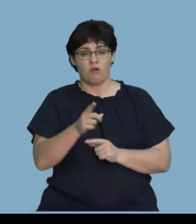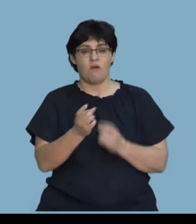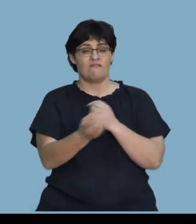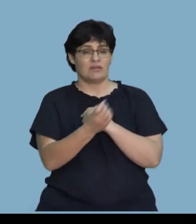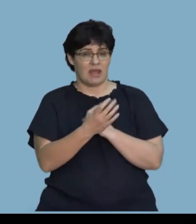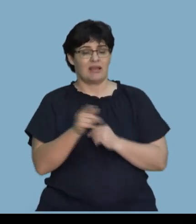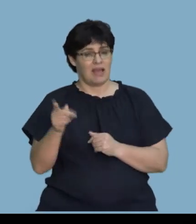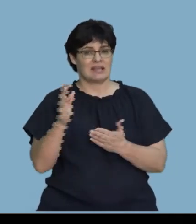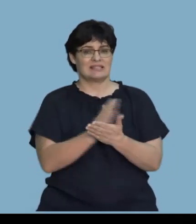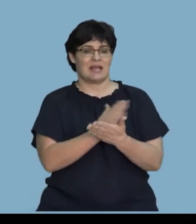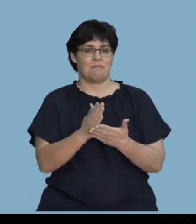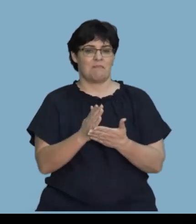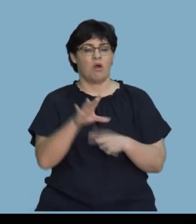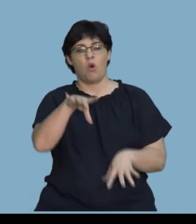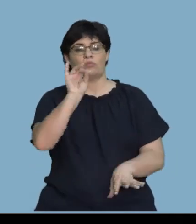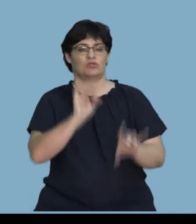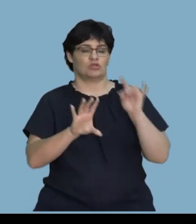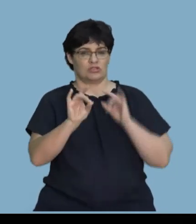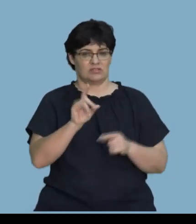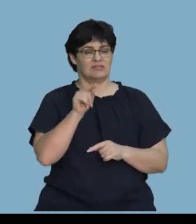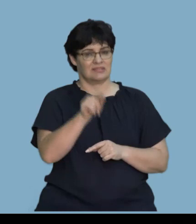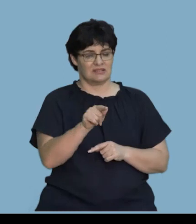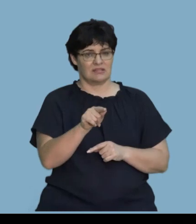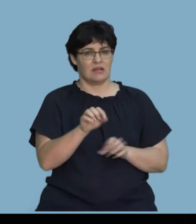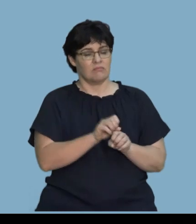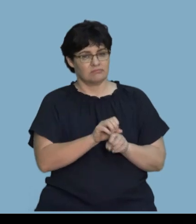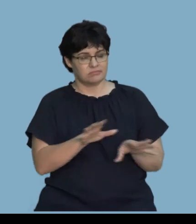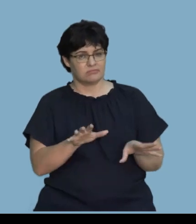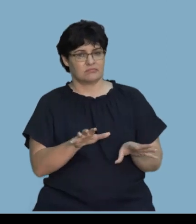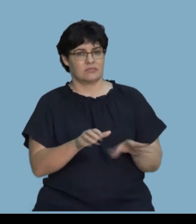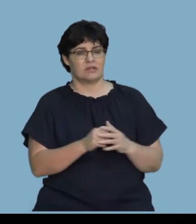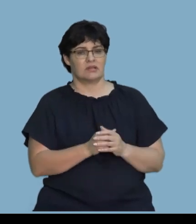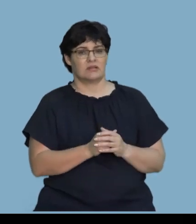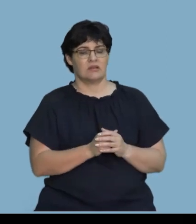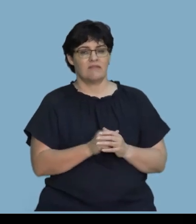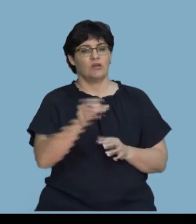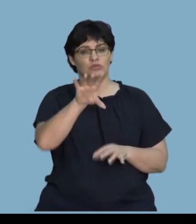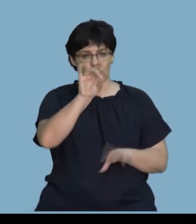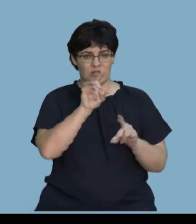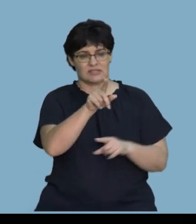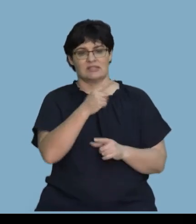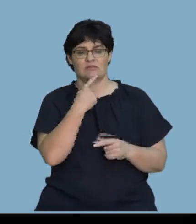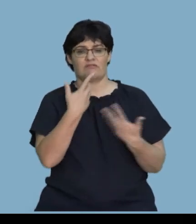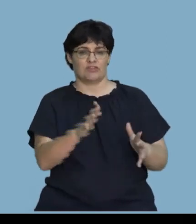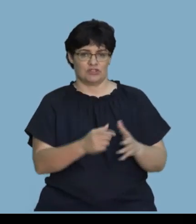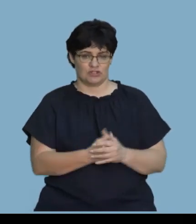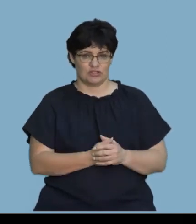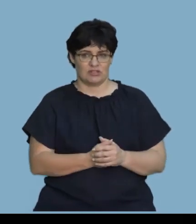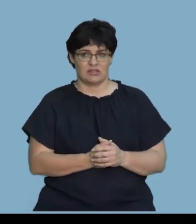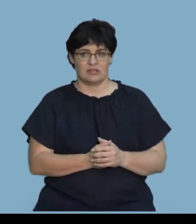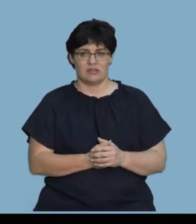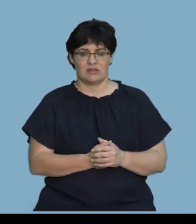of feedback, these are some of the options that, this is the distribution of the choices that were made, okay?